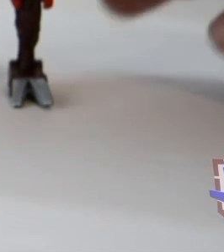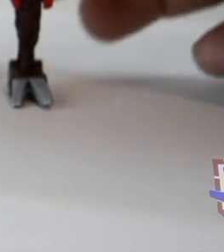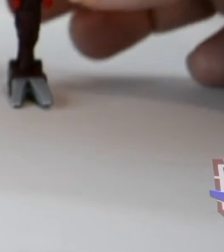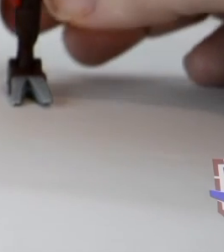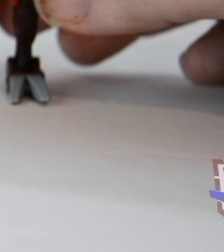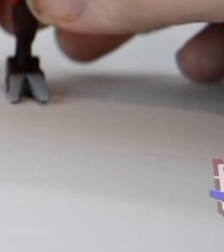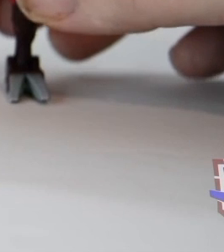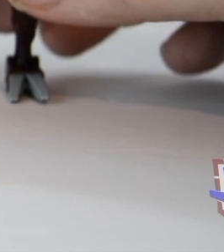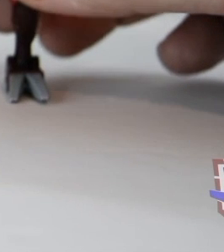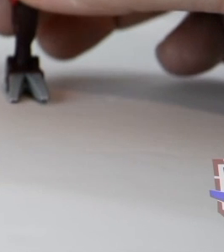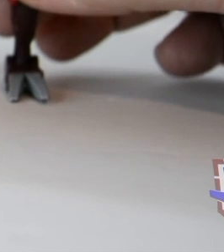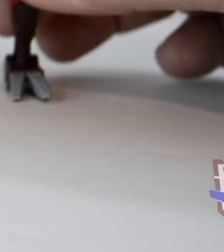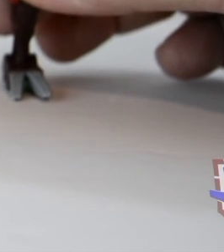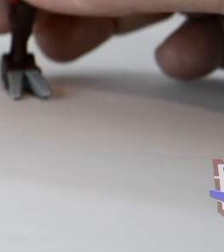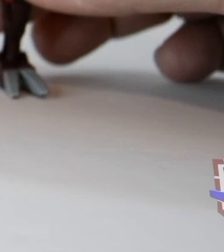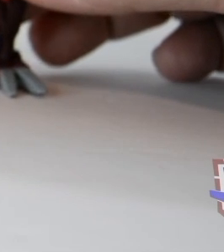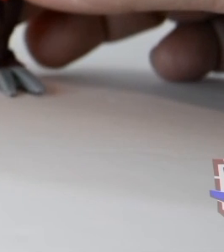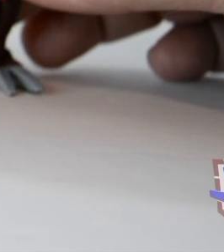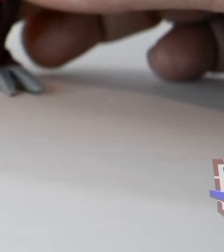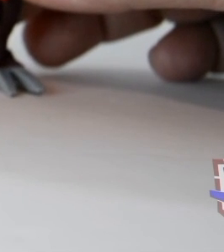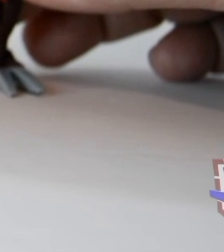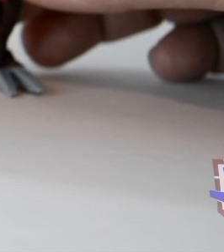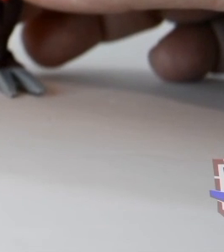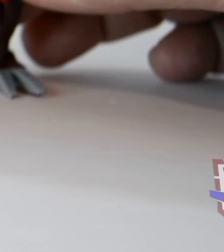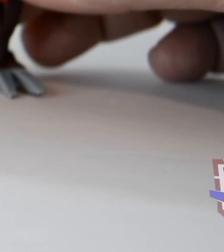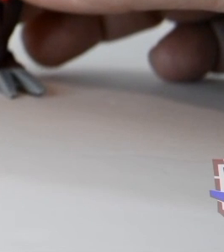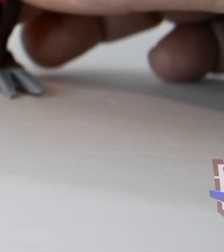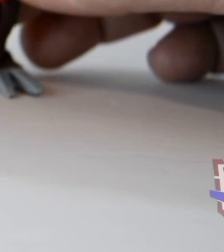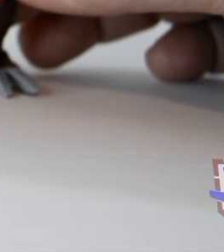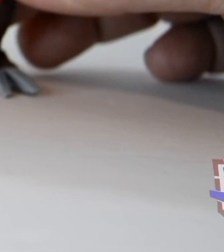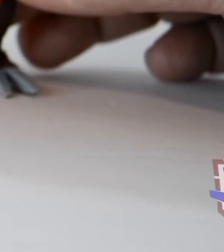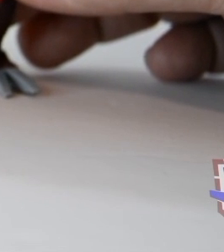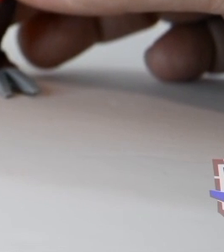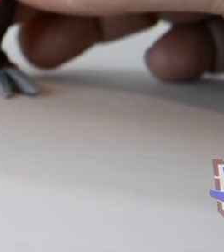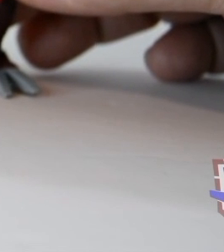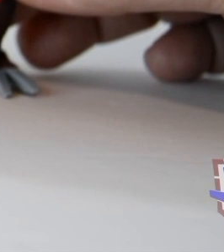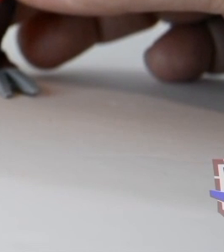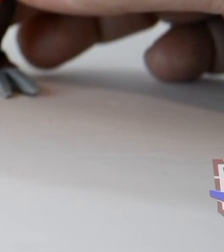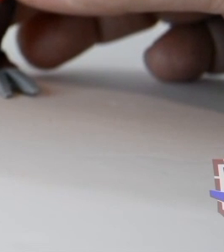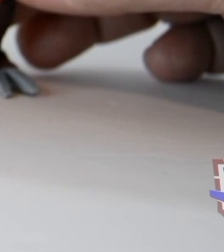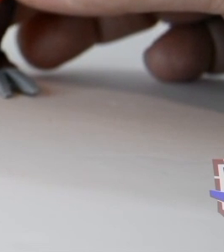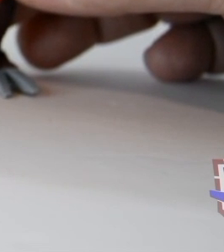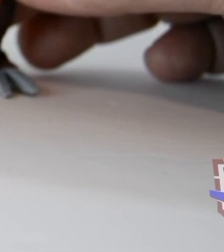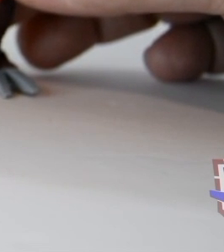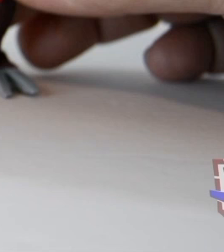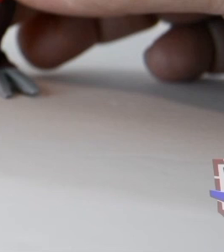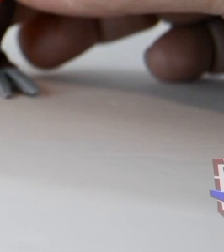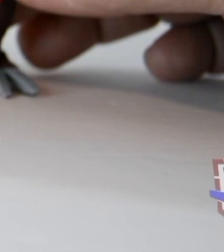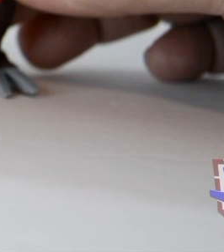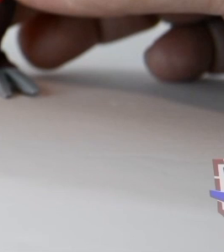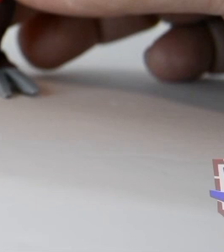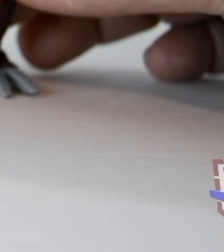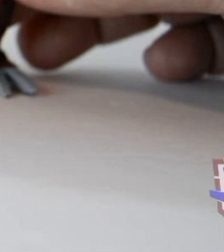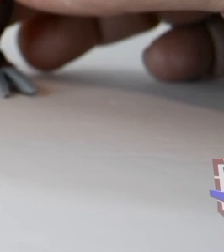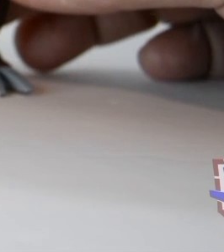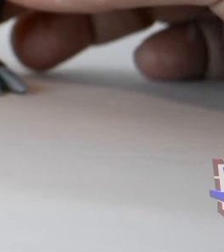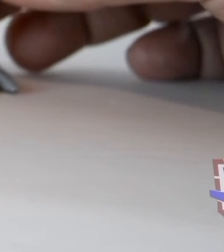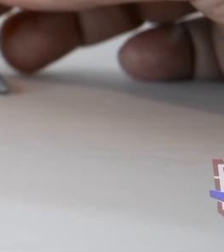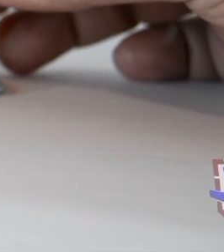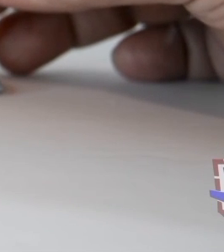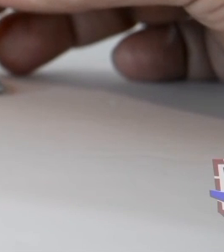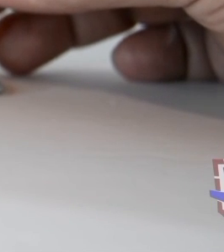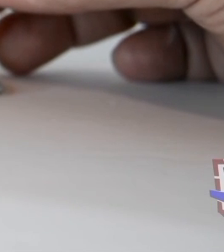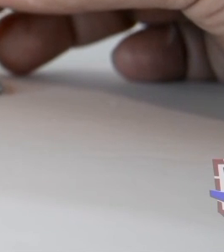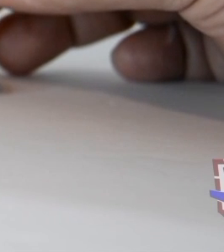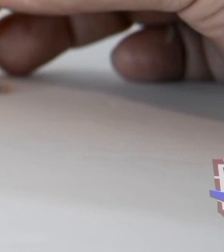Repugnus here. Repugnus is a great addition, I believe, to your collection. So this